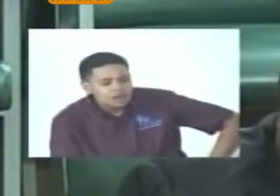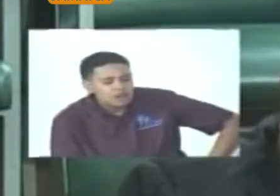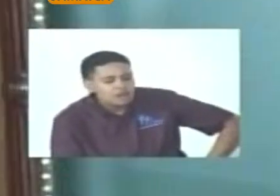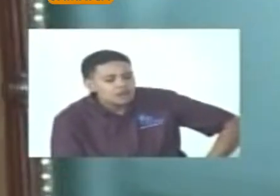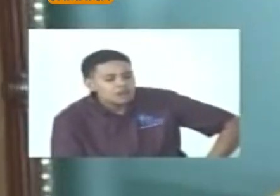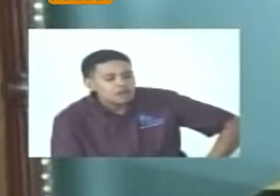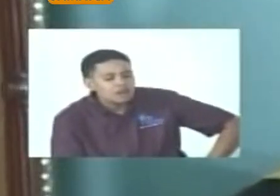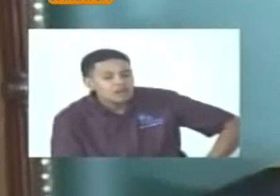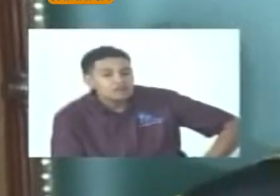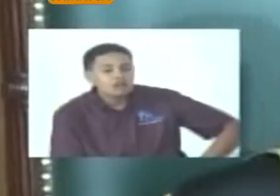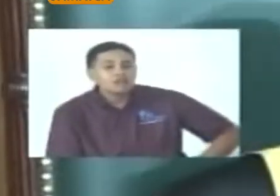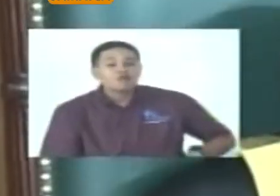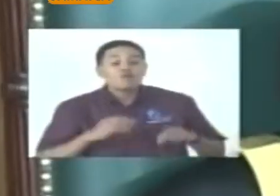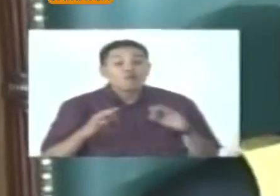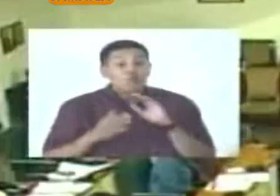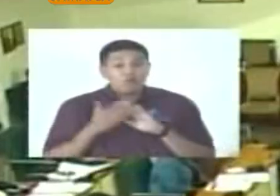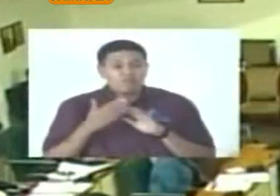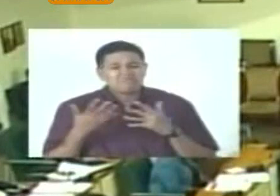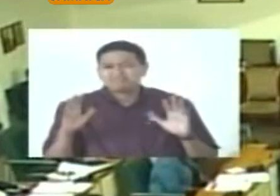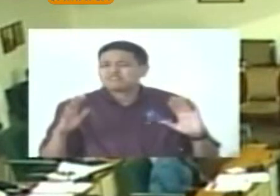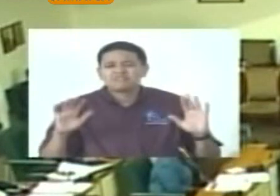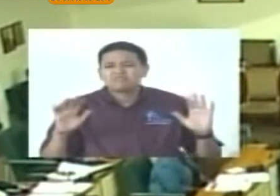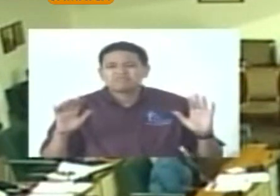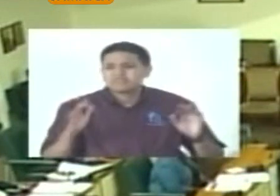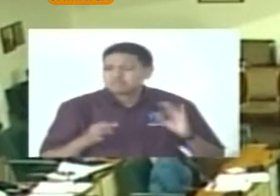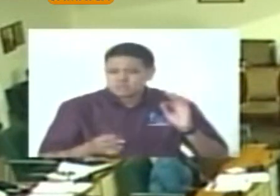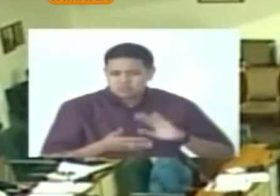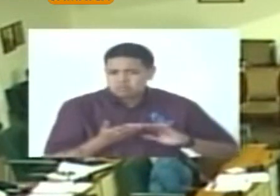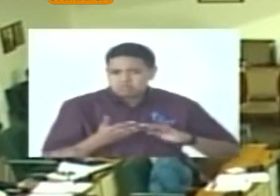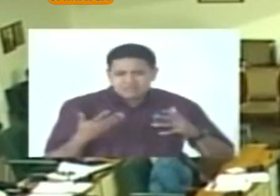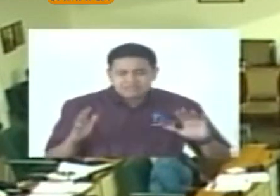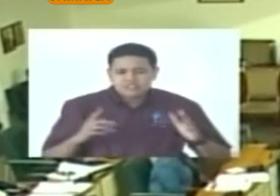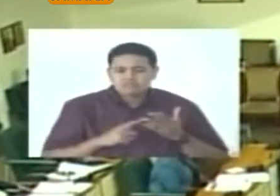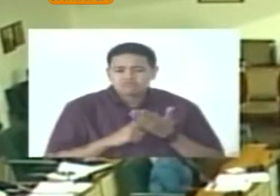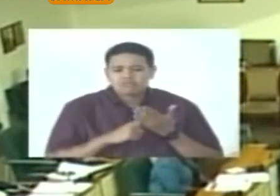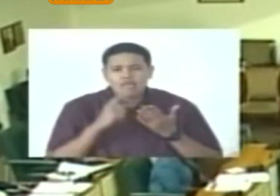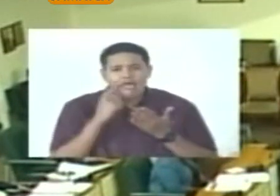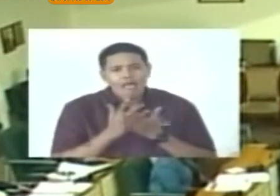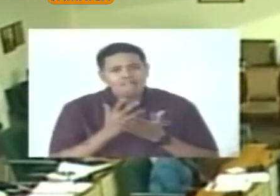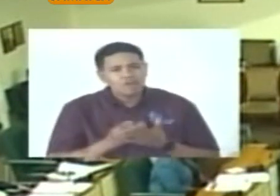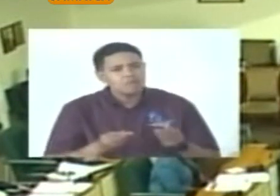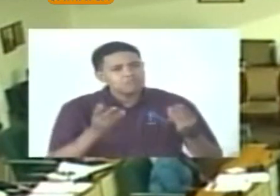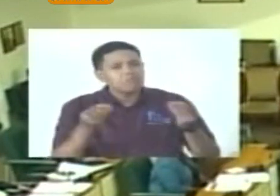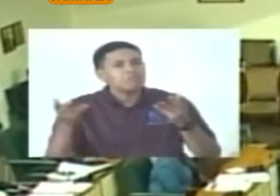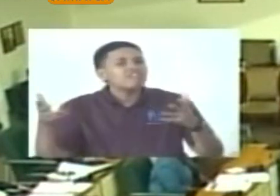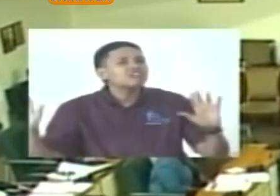the trial is concluded. That's the point I was making, that the trial is concluded.